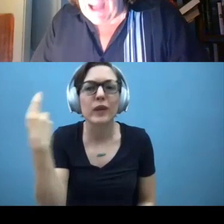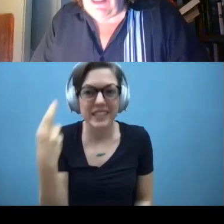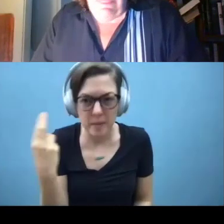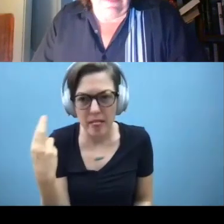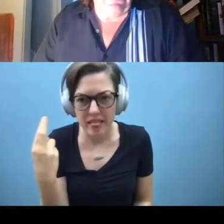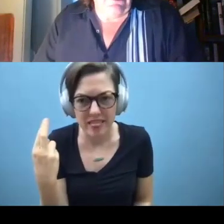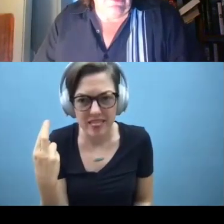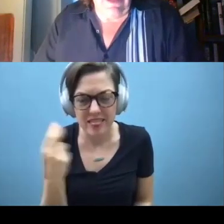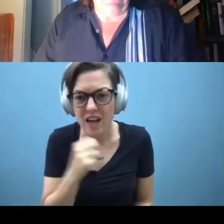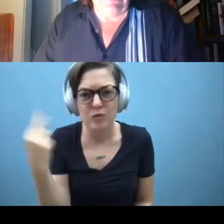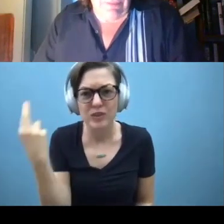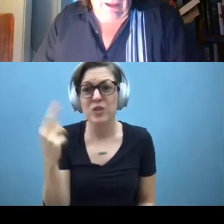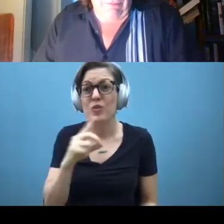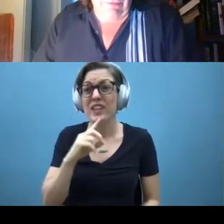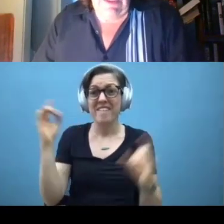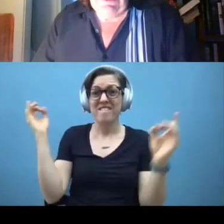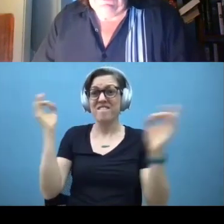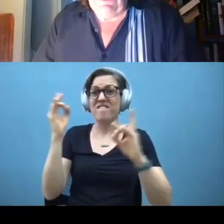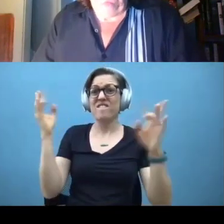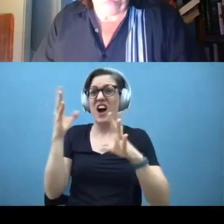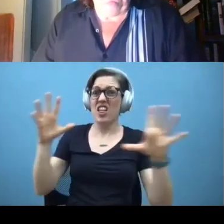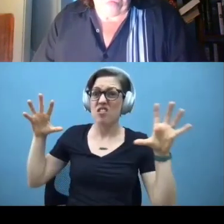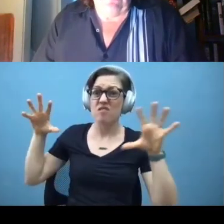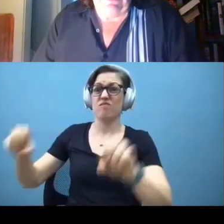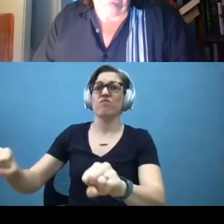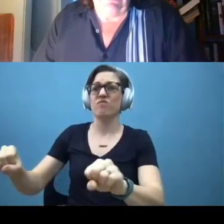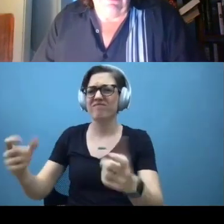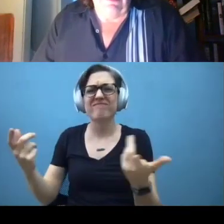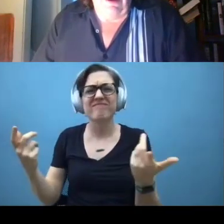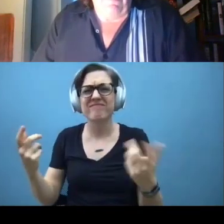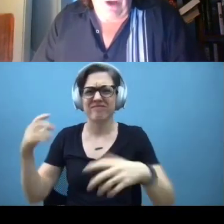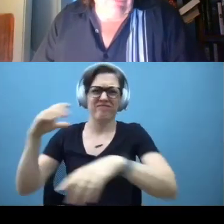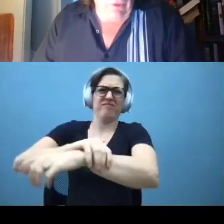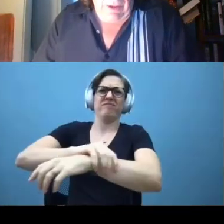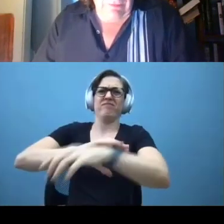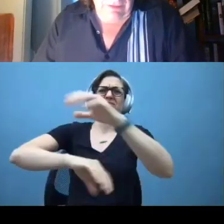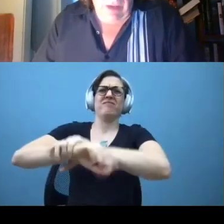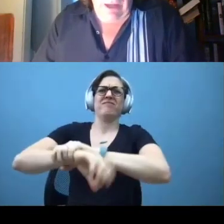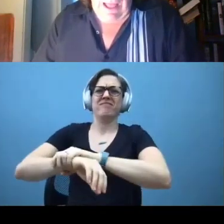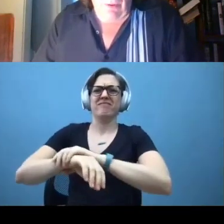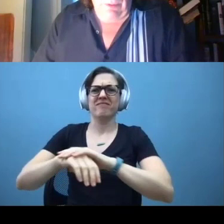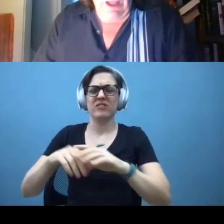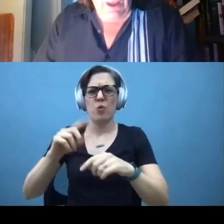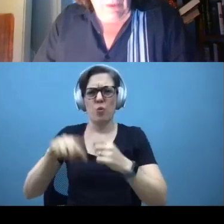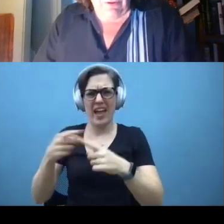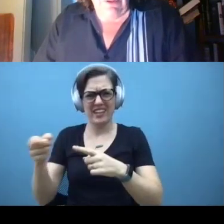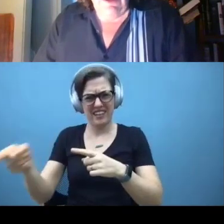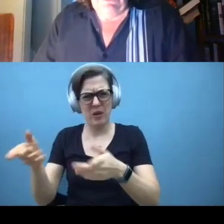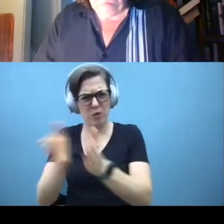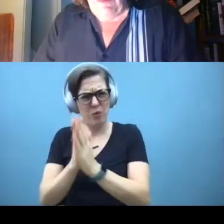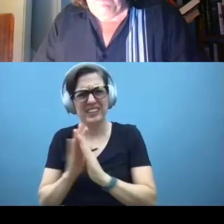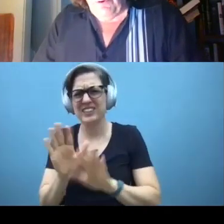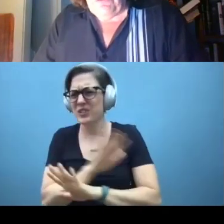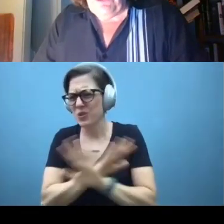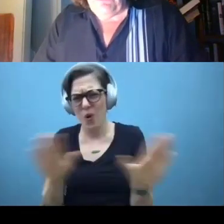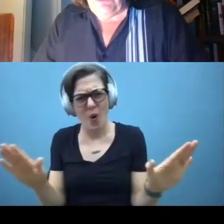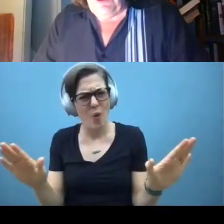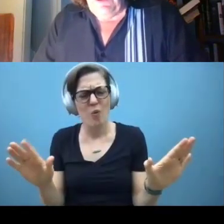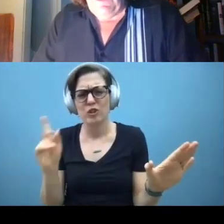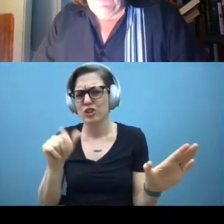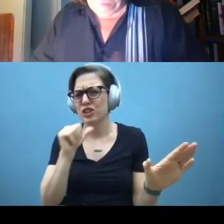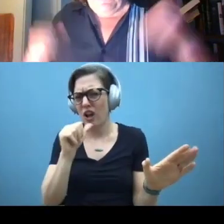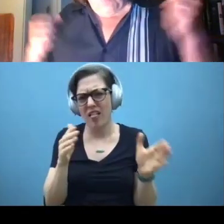a violent thing to do in and of itself. The use of restraints upon request is not allowable. However, some